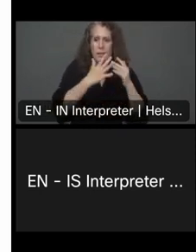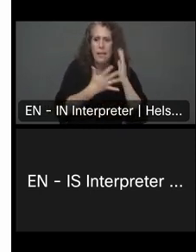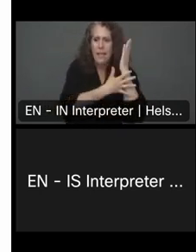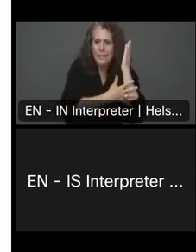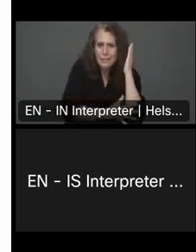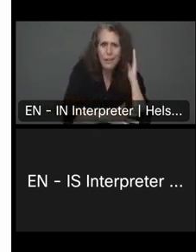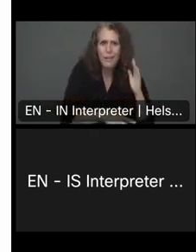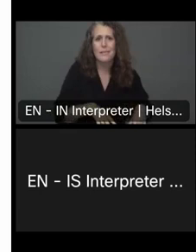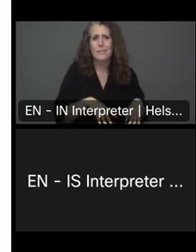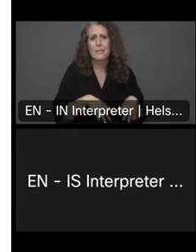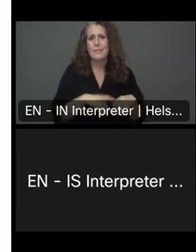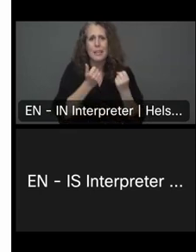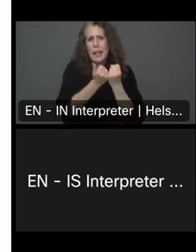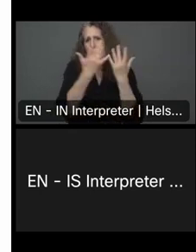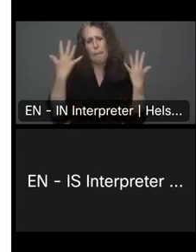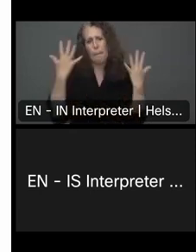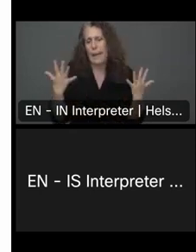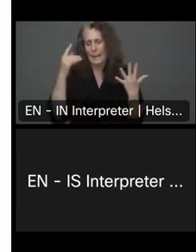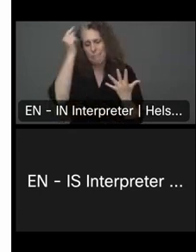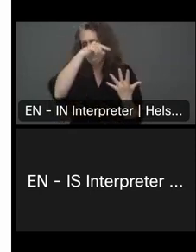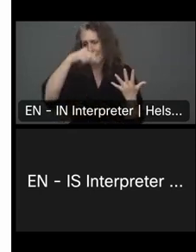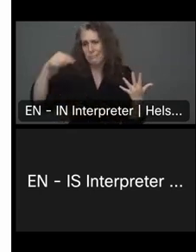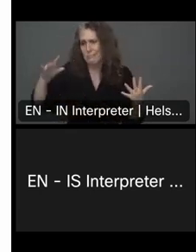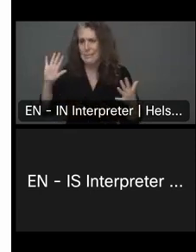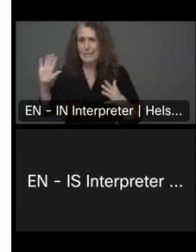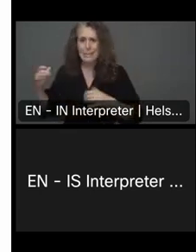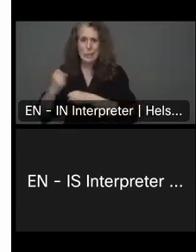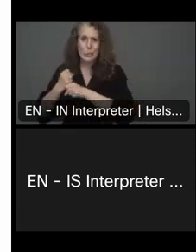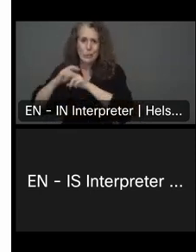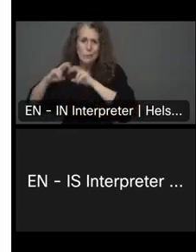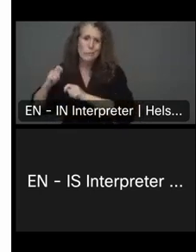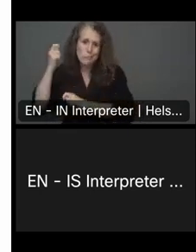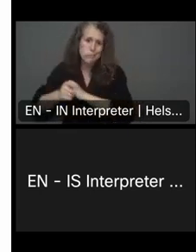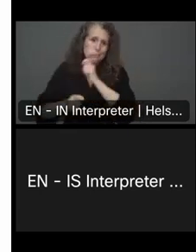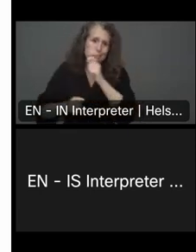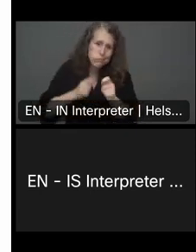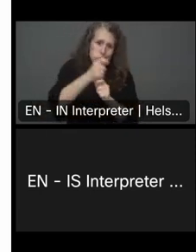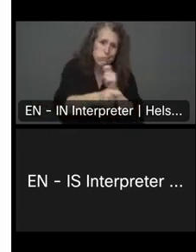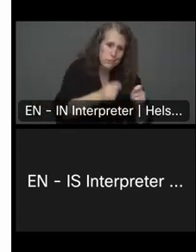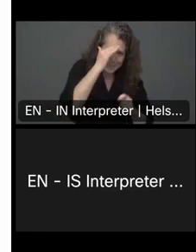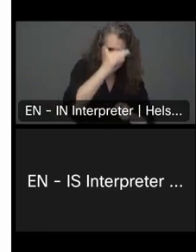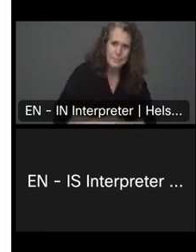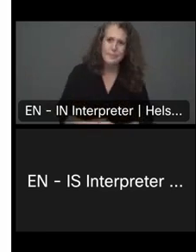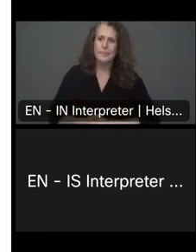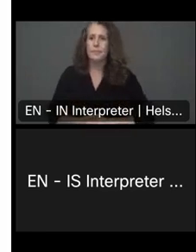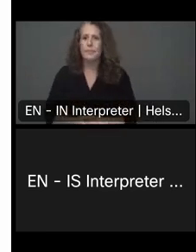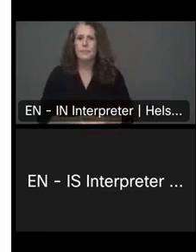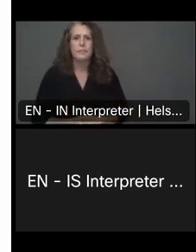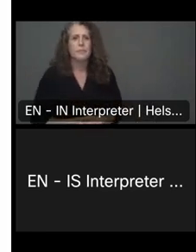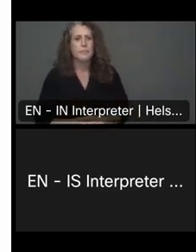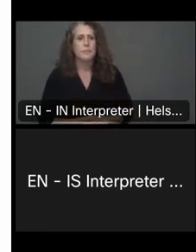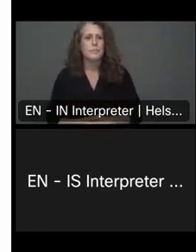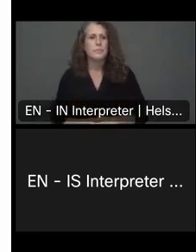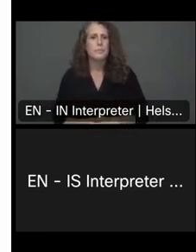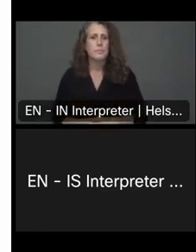auto-hyponymy, and many others. In addition to these highly original contributions, Larry has done important service to the pragmatics community